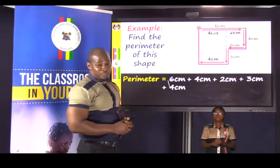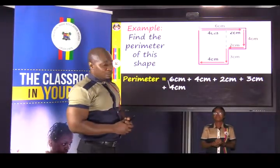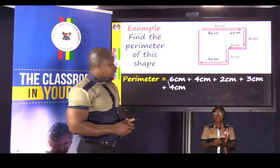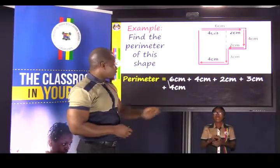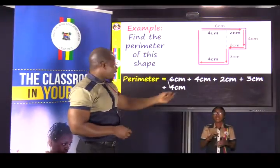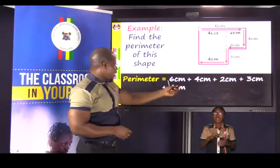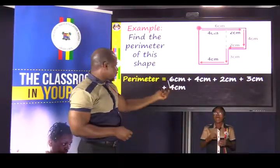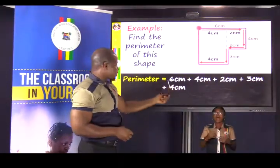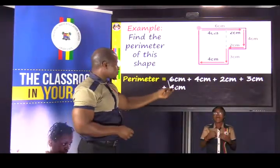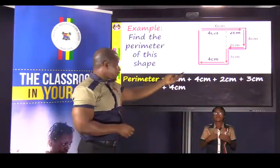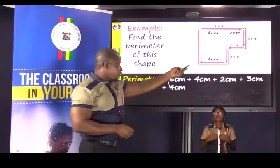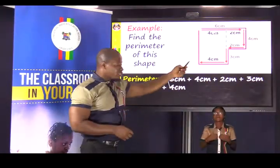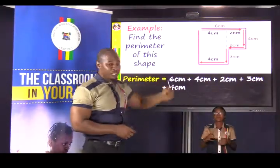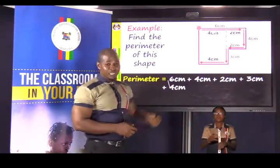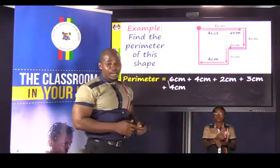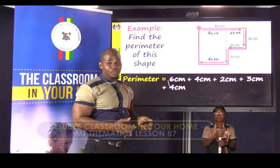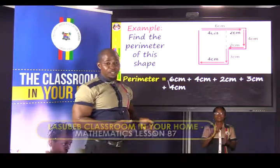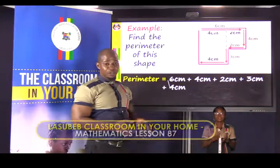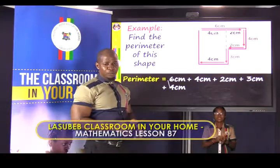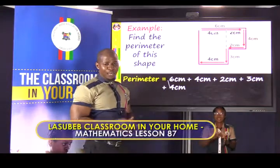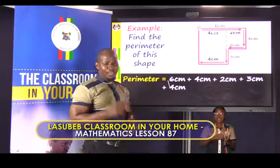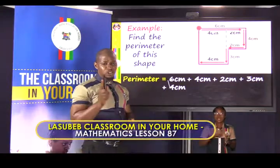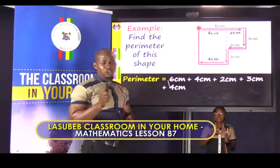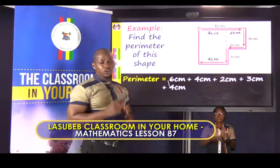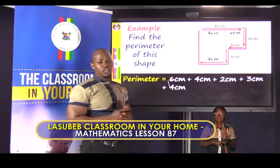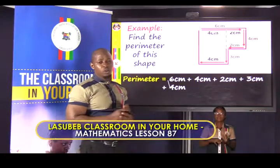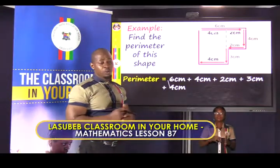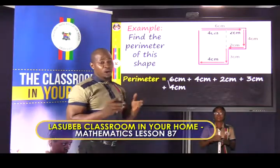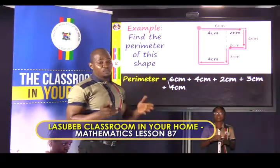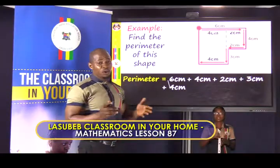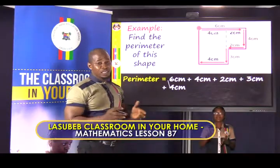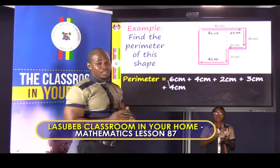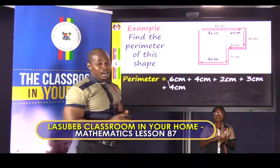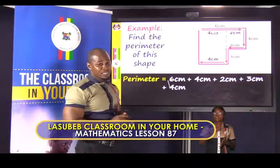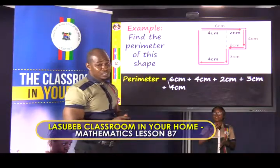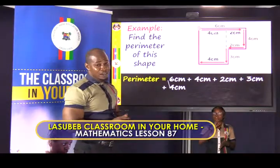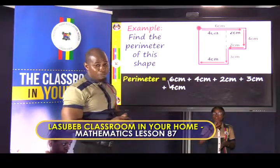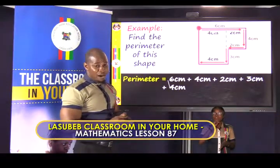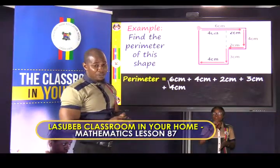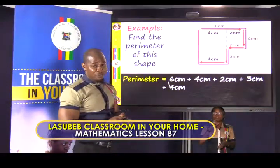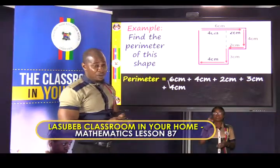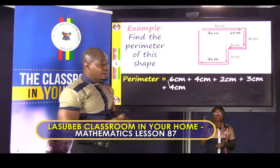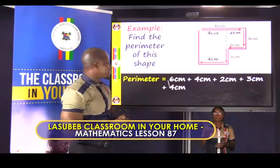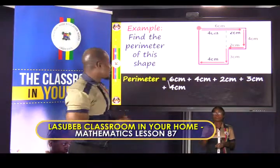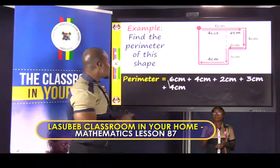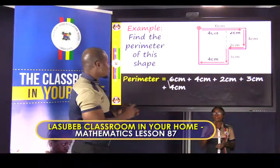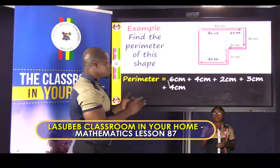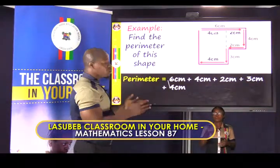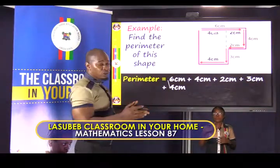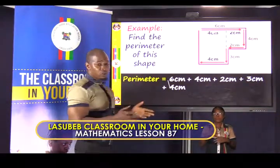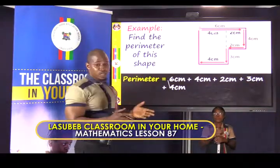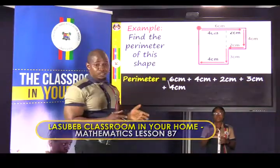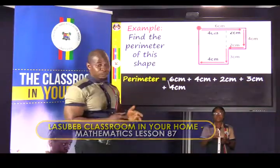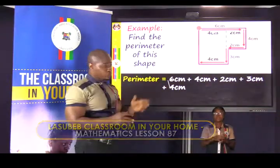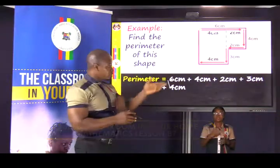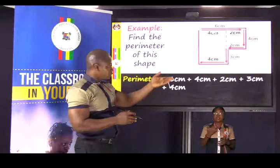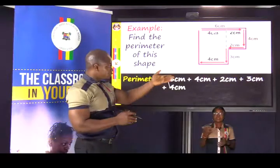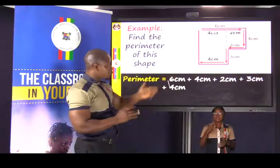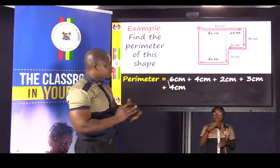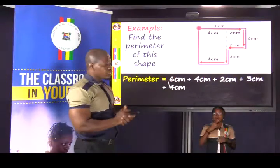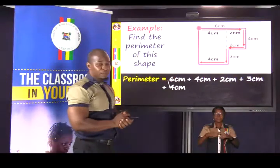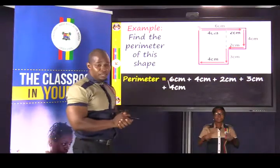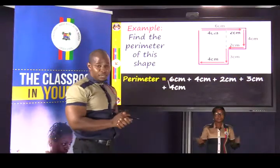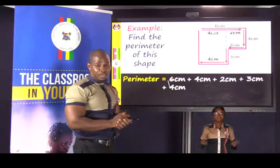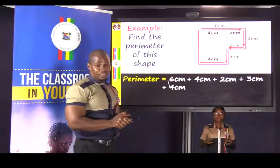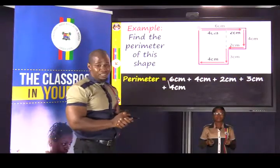4 centimeters. So I had 4 centimeters. I've gotten that. I've deduced that. But that is not the only way we could have gotten that, my friend. There are several other ways, but